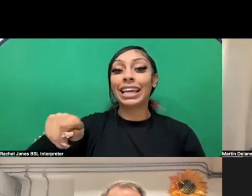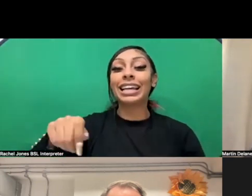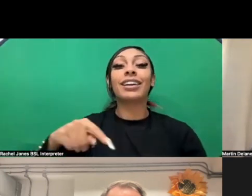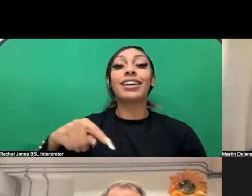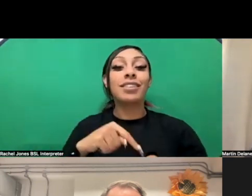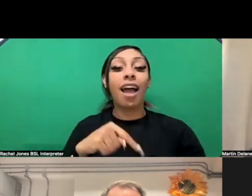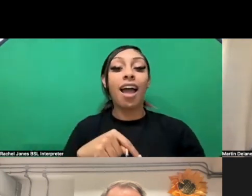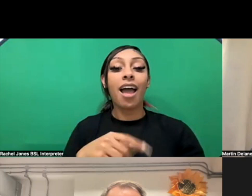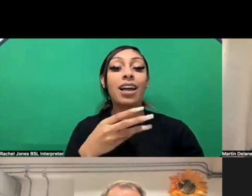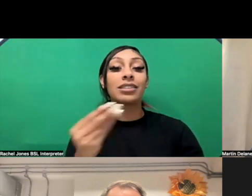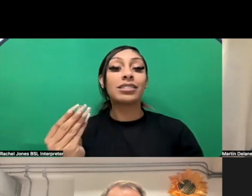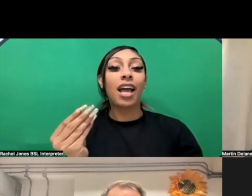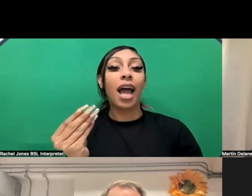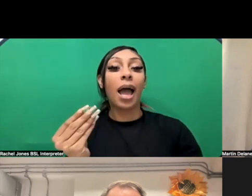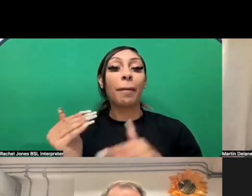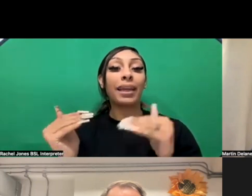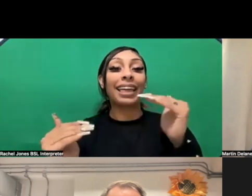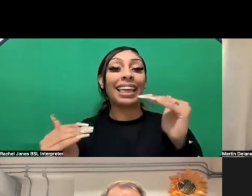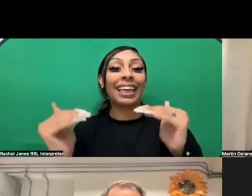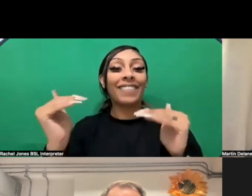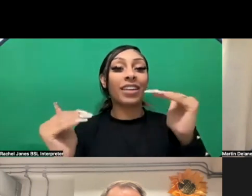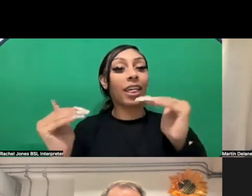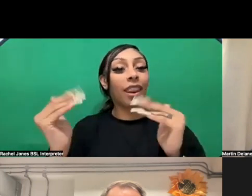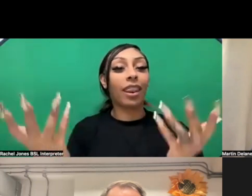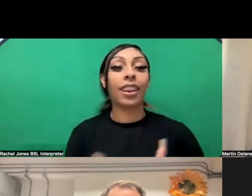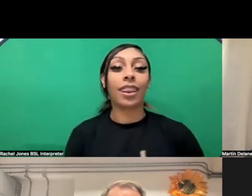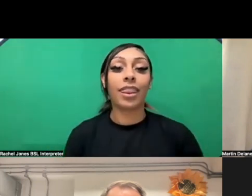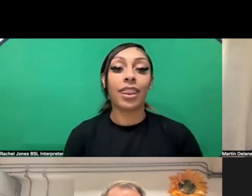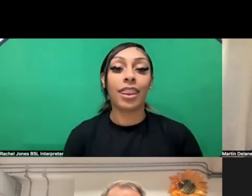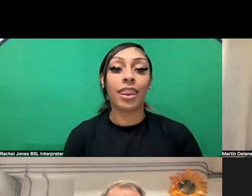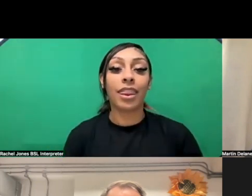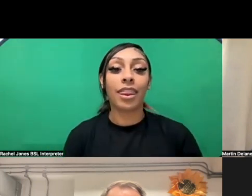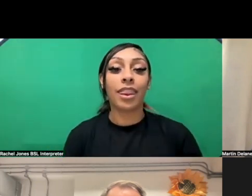and some played very even timing, like in Latin music or rock.